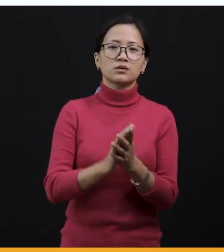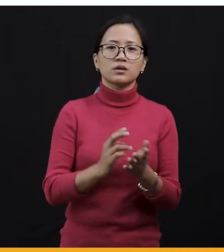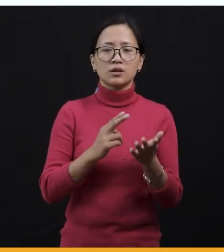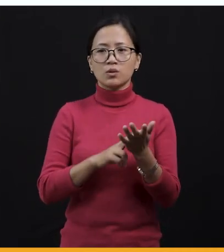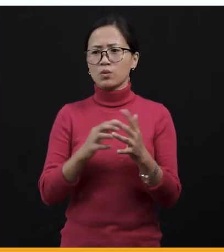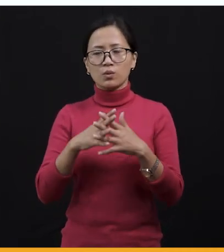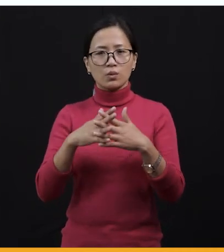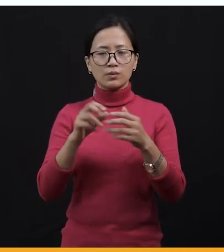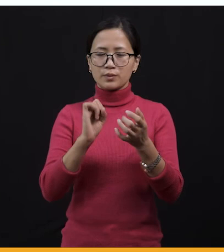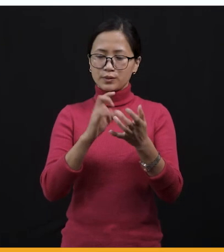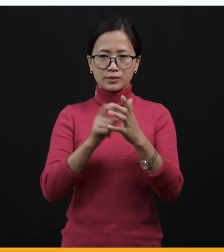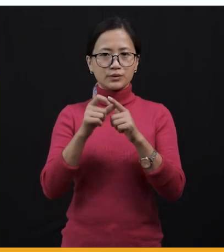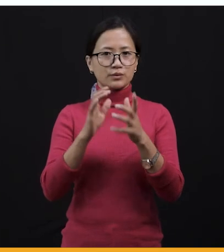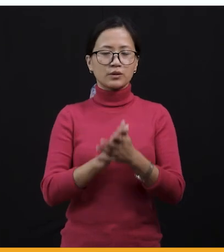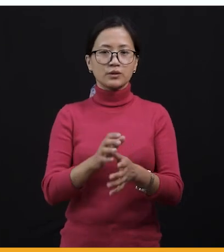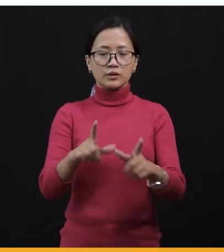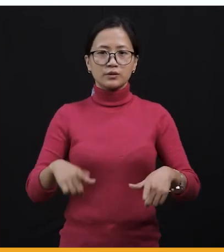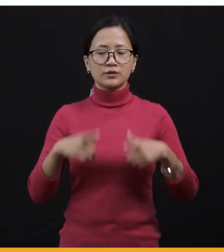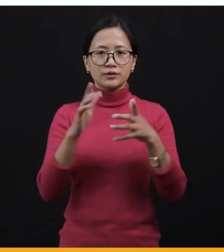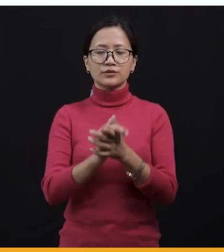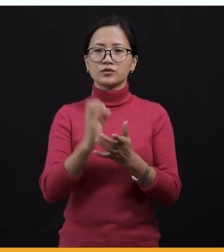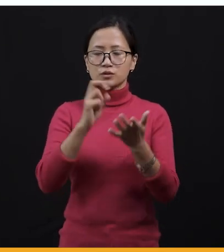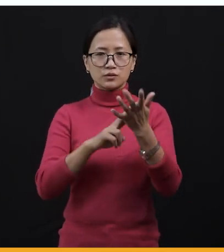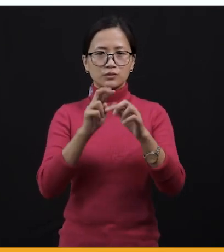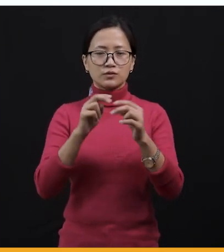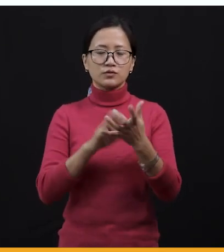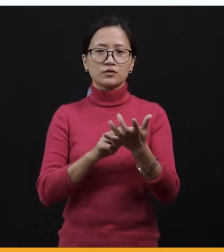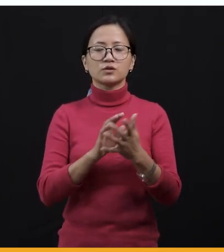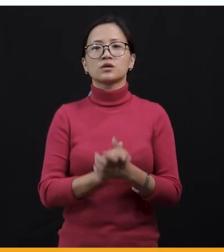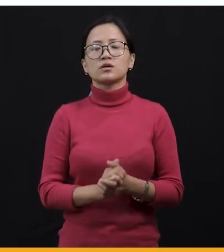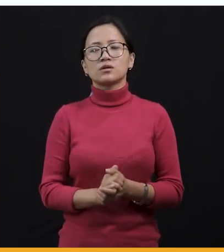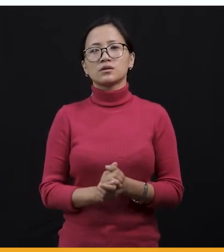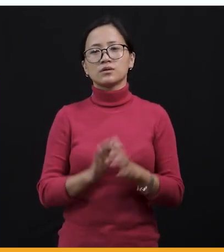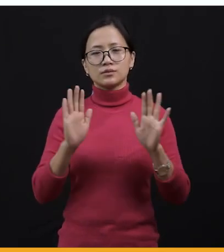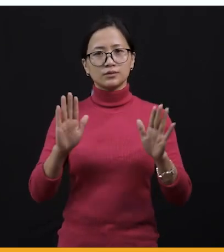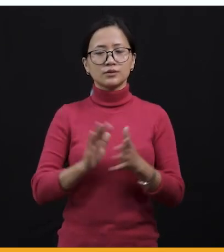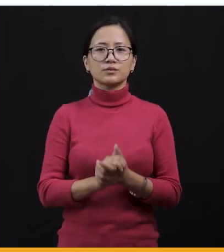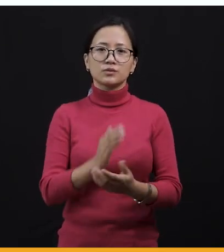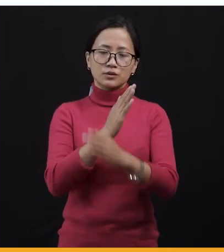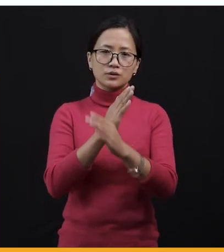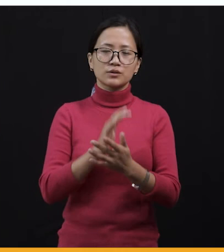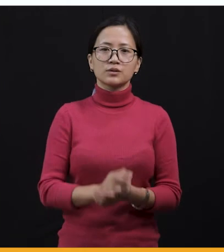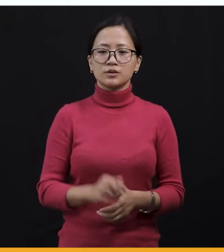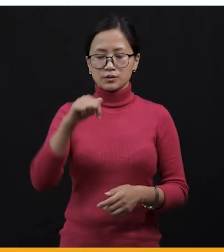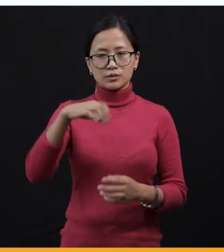increasing. So that's a very good thing. So today, in this chapter, we are going to